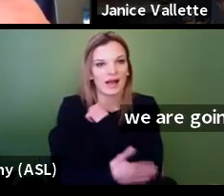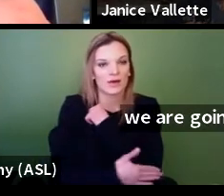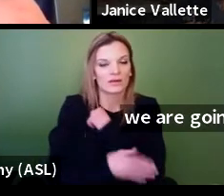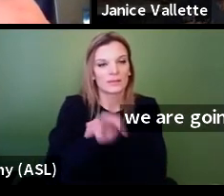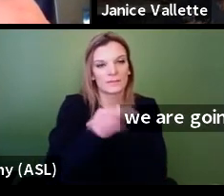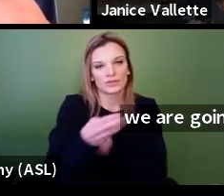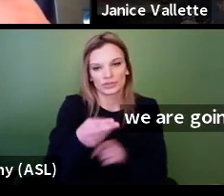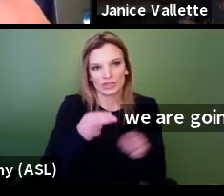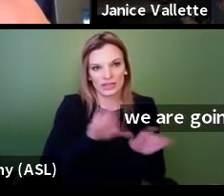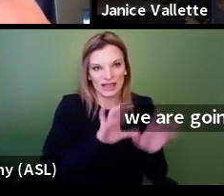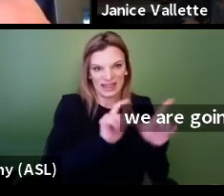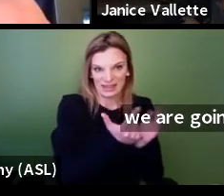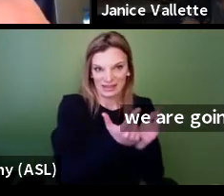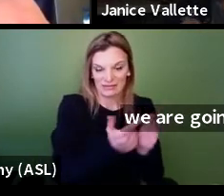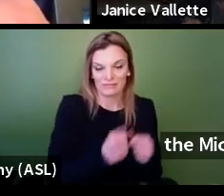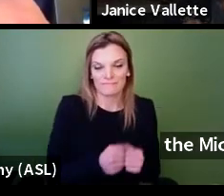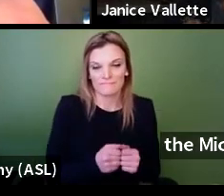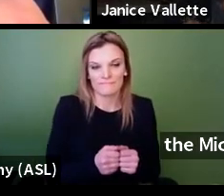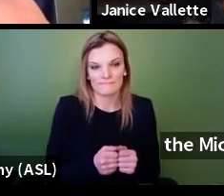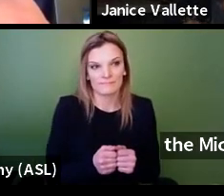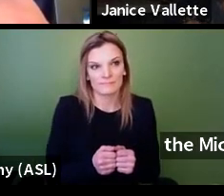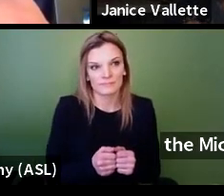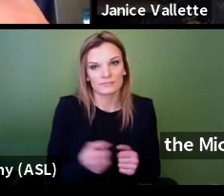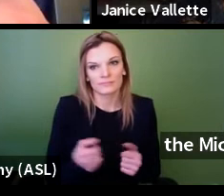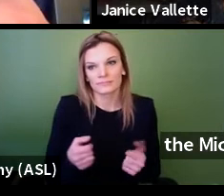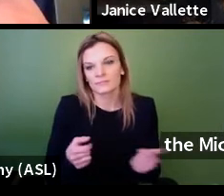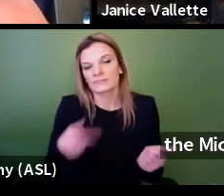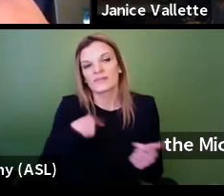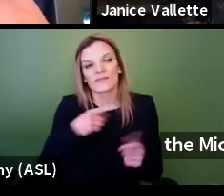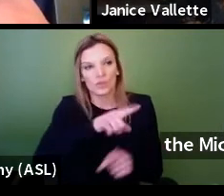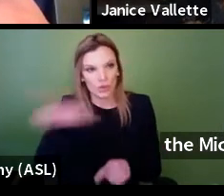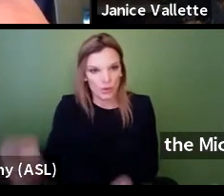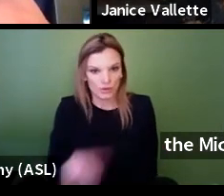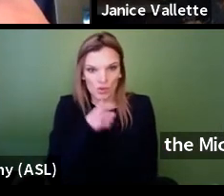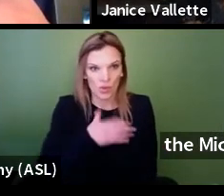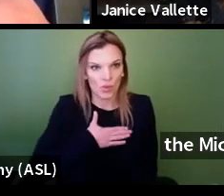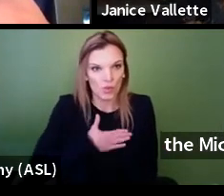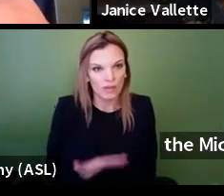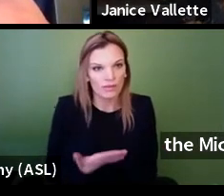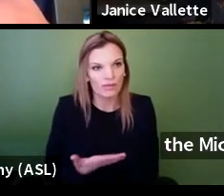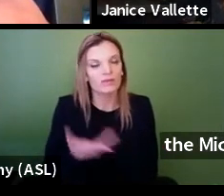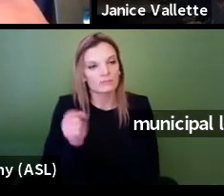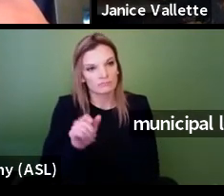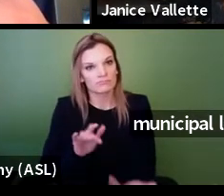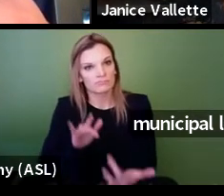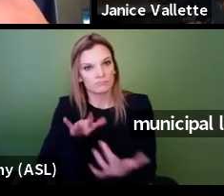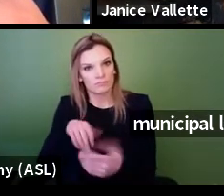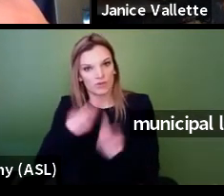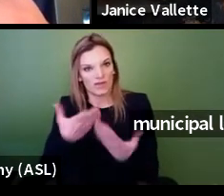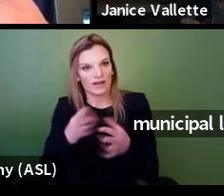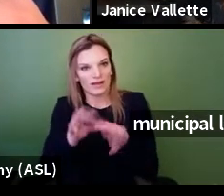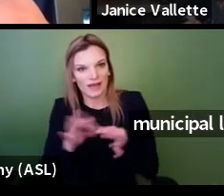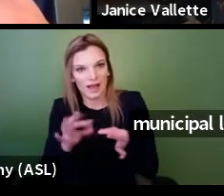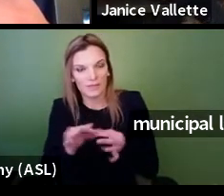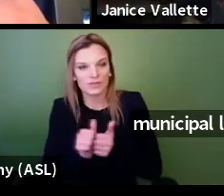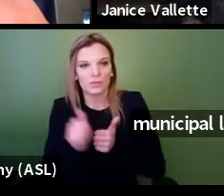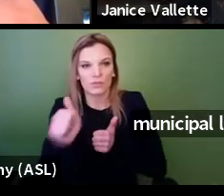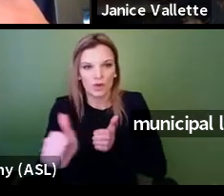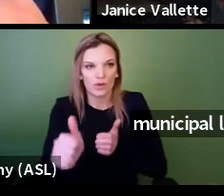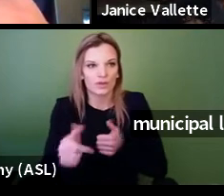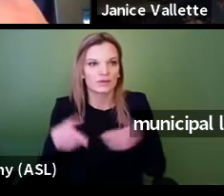League by getting each and every one of you who are willing to provide comments remotely, virtually, during their